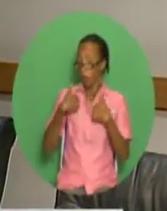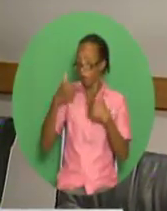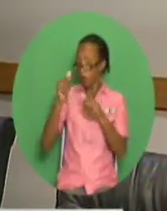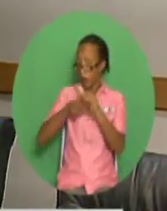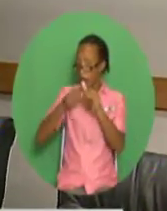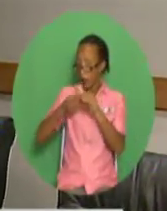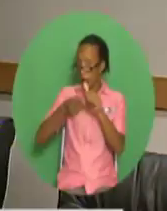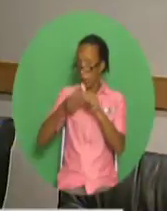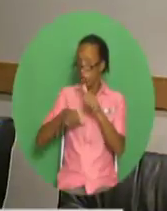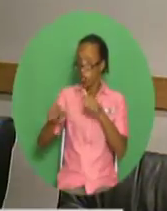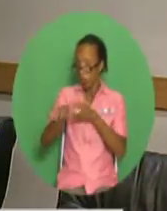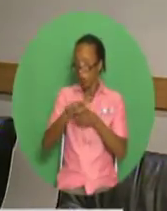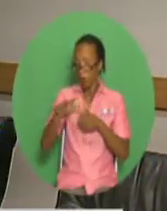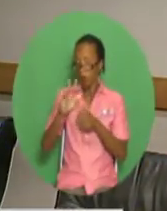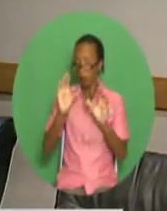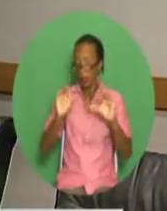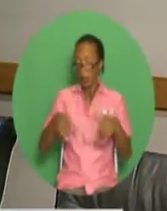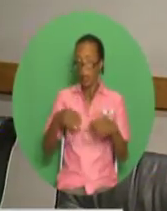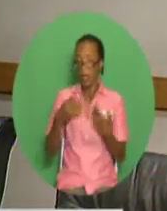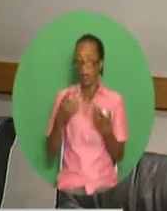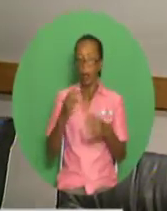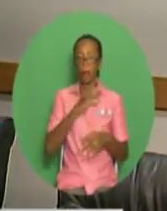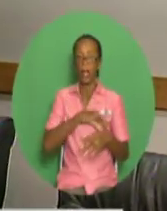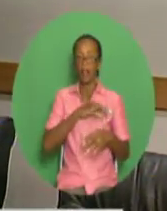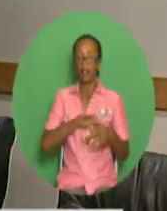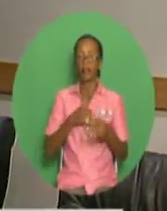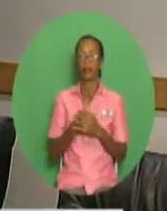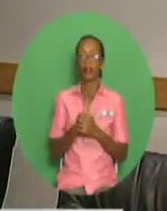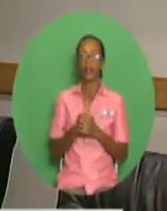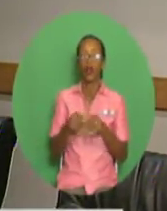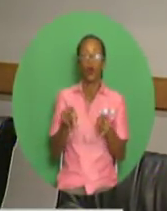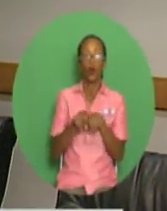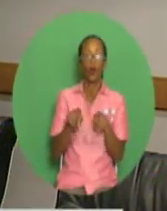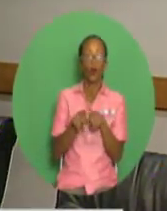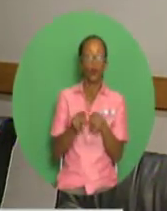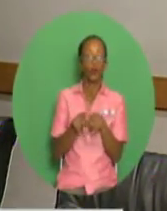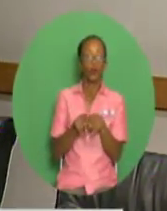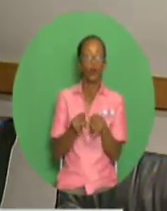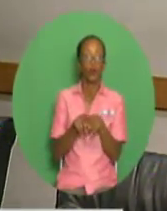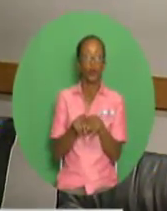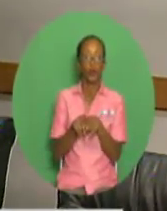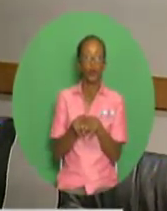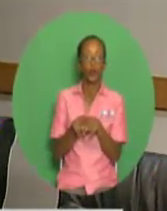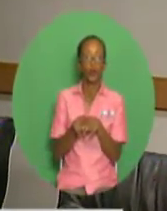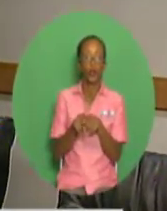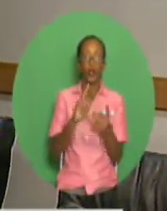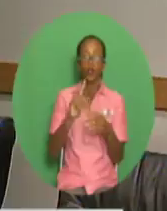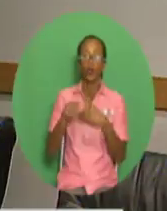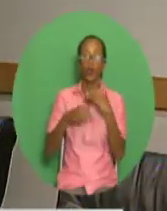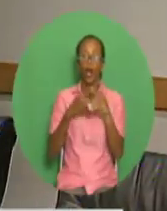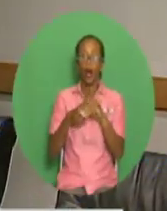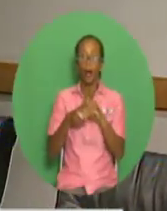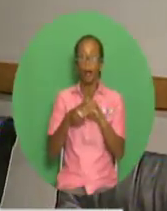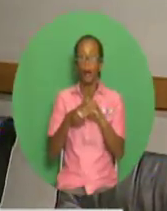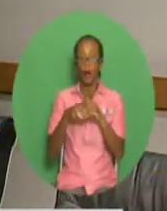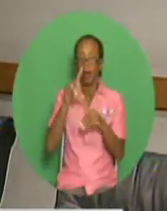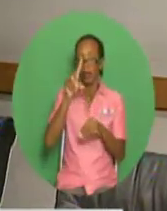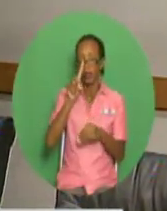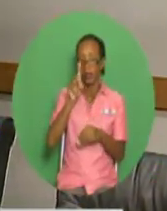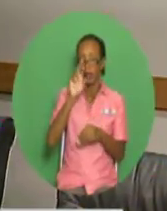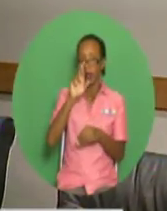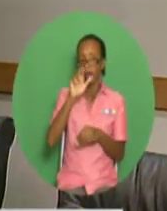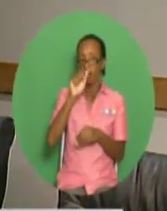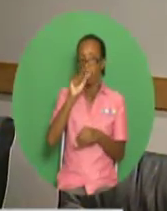constituency. Madam Speaker, one of the things that we were able to do as well is, I spoke about the Dragon Boat. Of course, you know Dragon